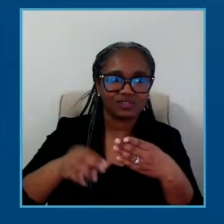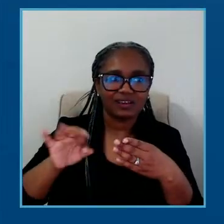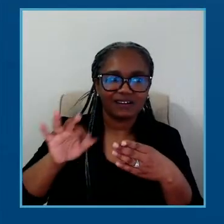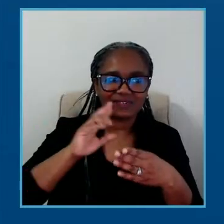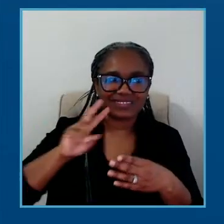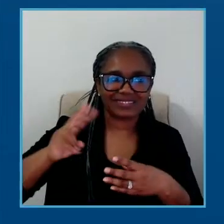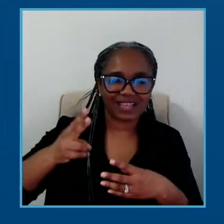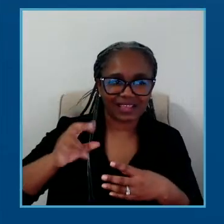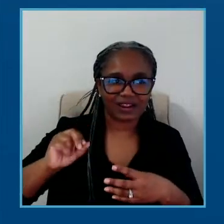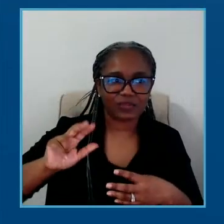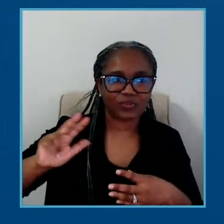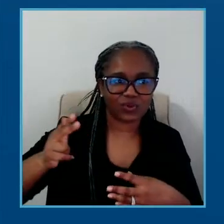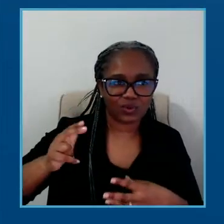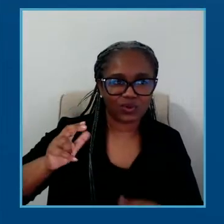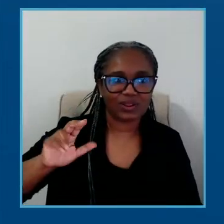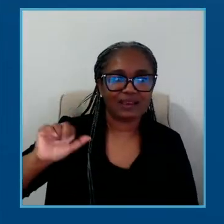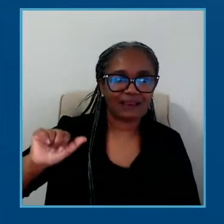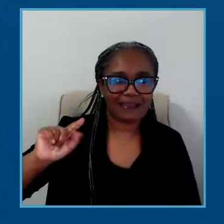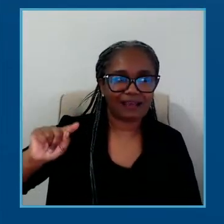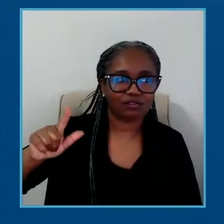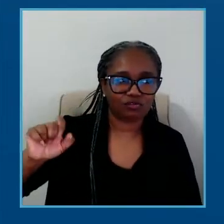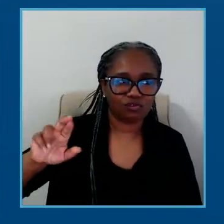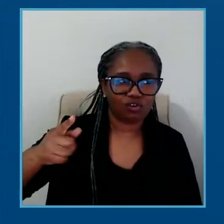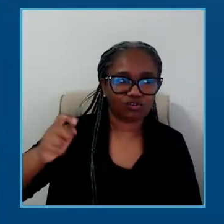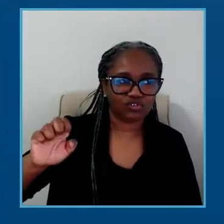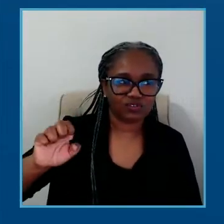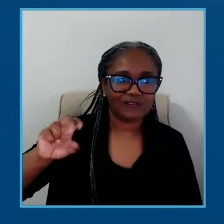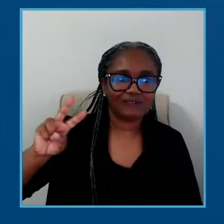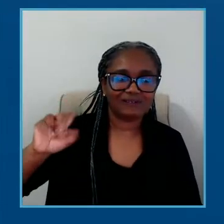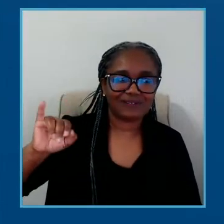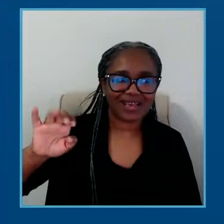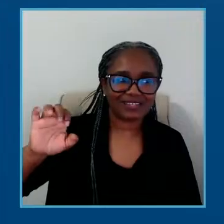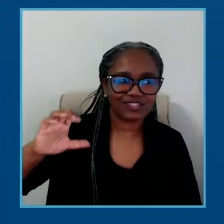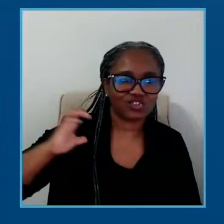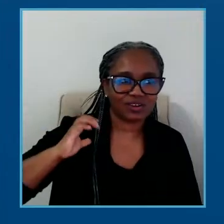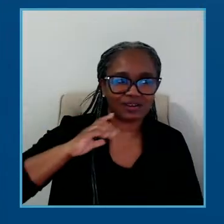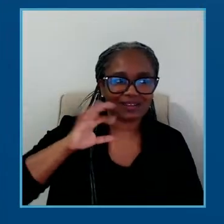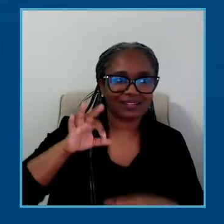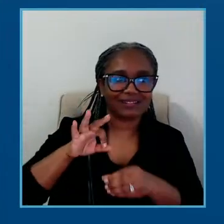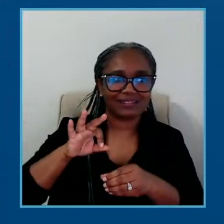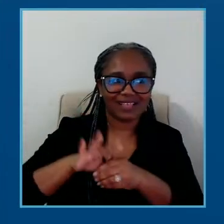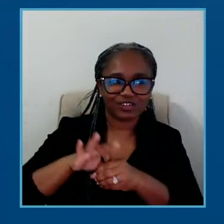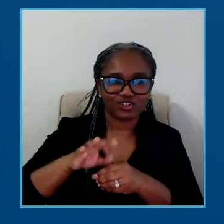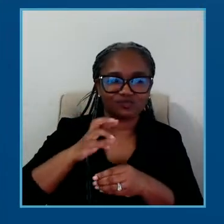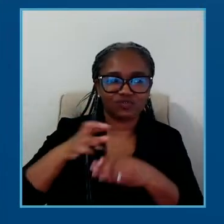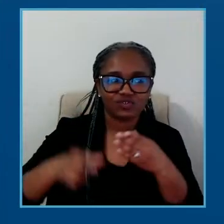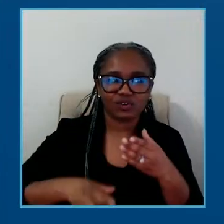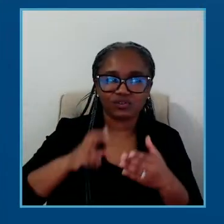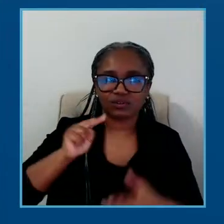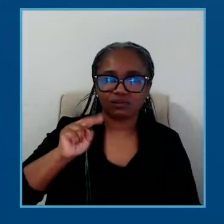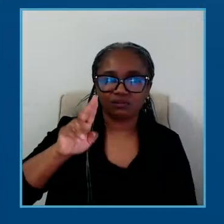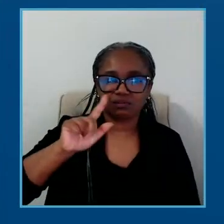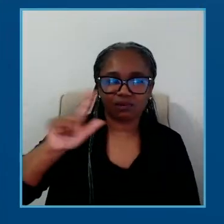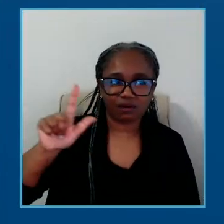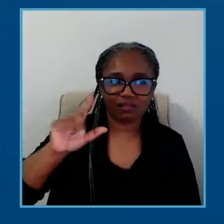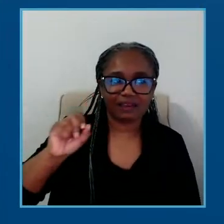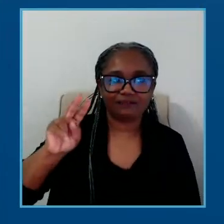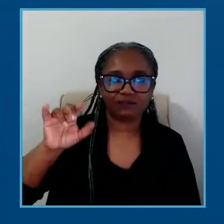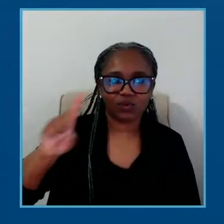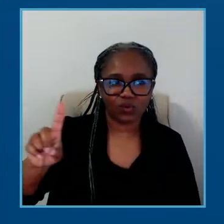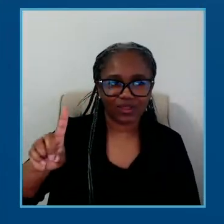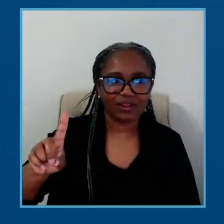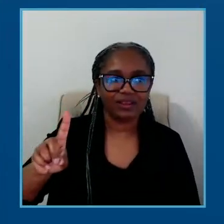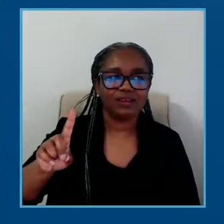basic right of individual members to vote, and the equal opportunity and non-discrimination provisions